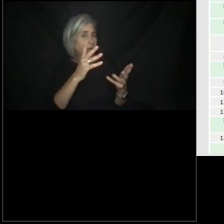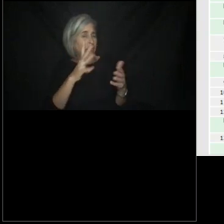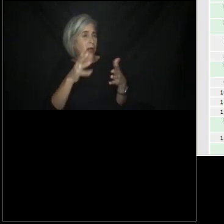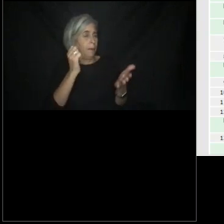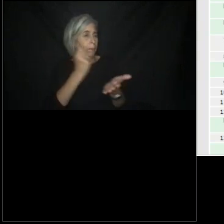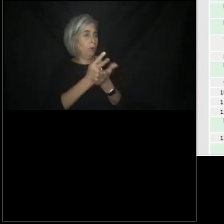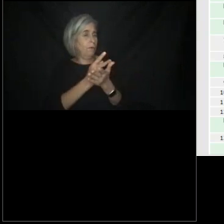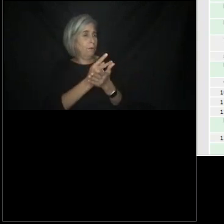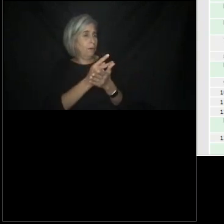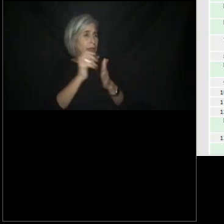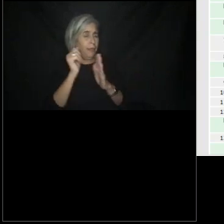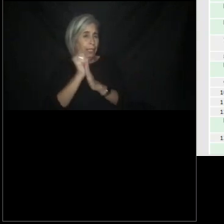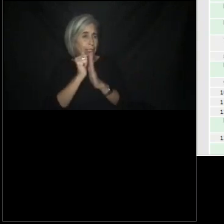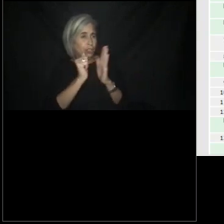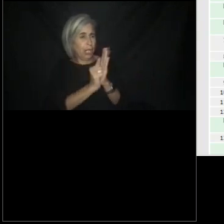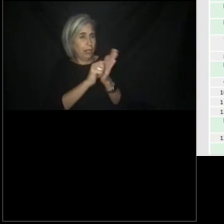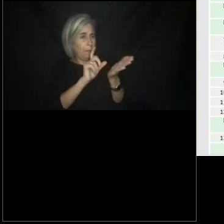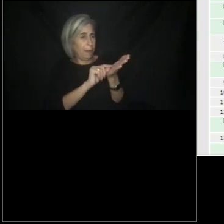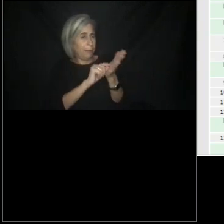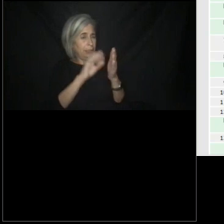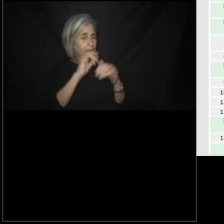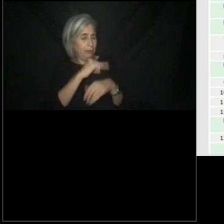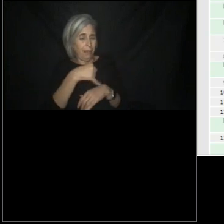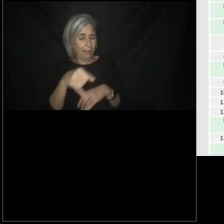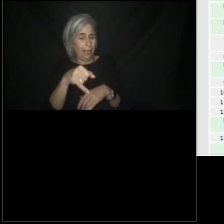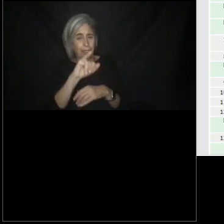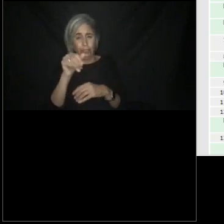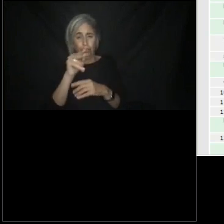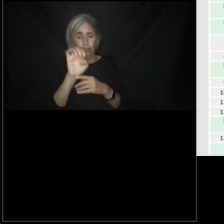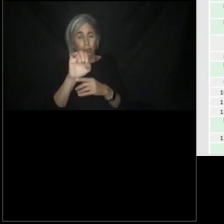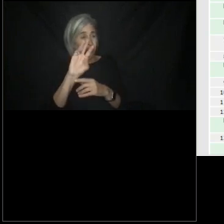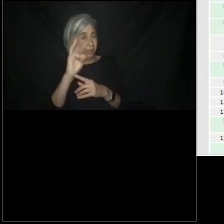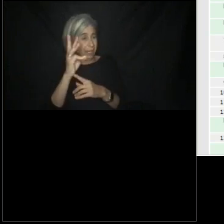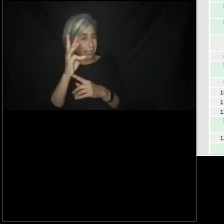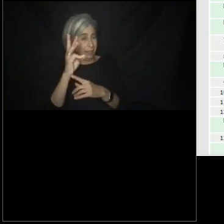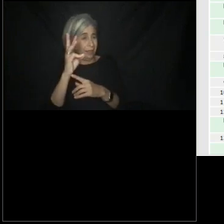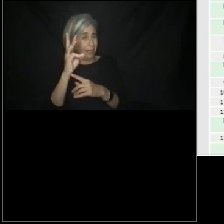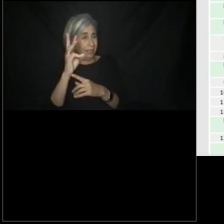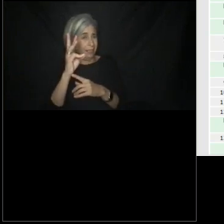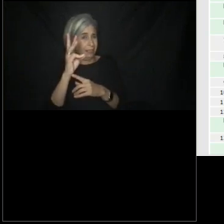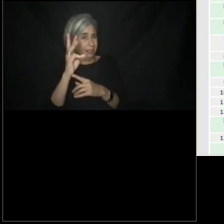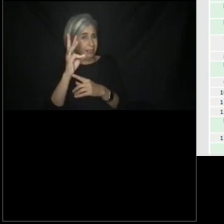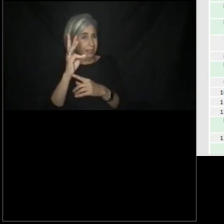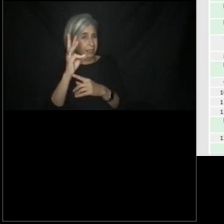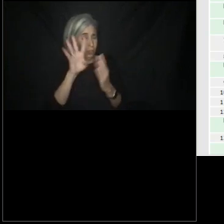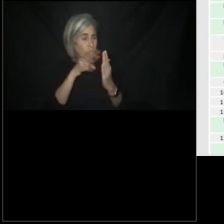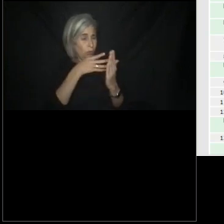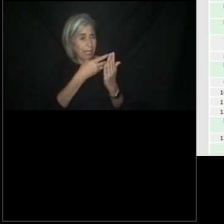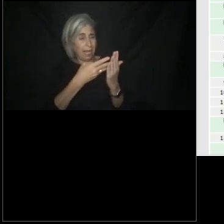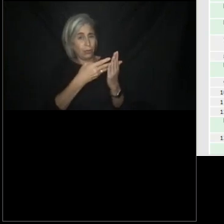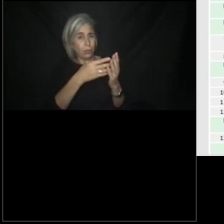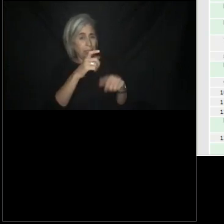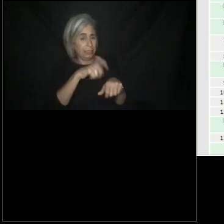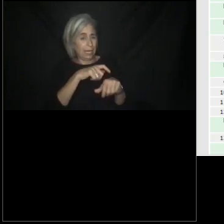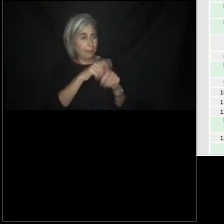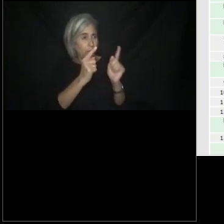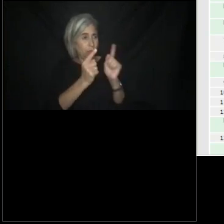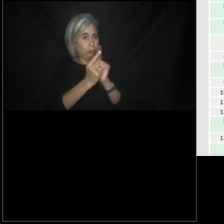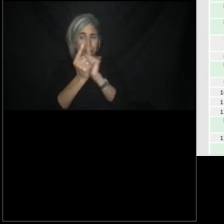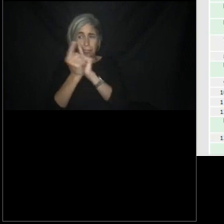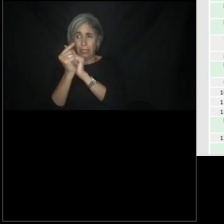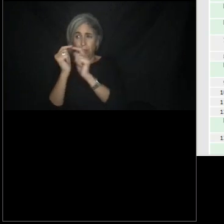with our publishing deadline, would June 6th be too late to, in order for me to schedule time to meet with each